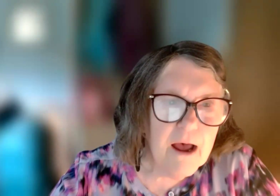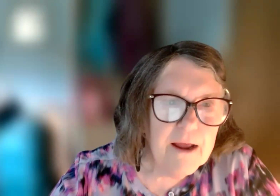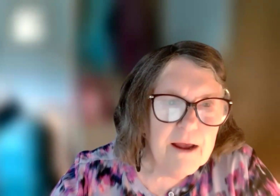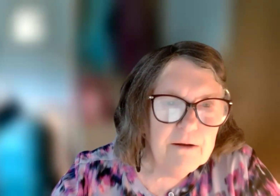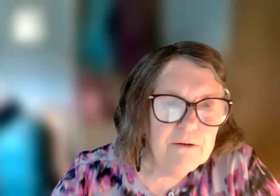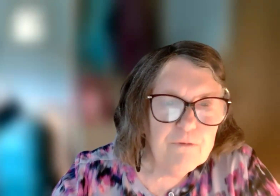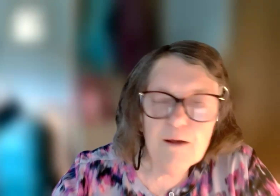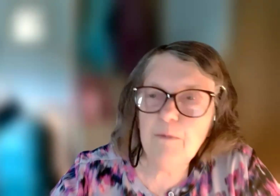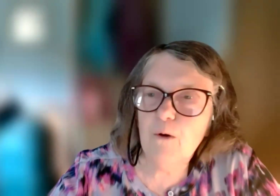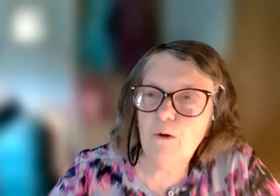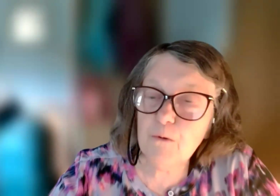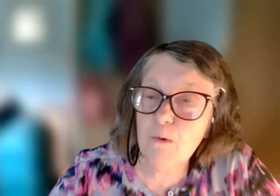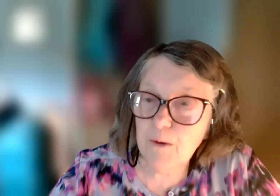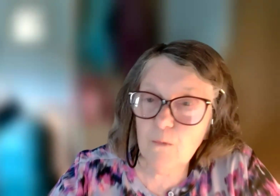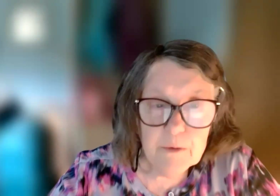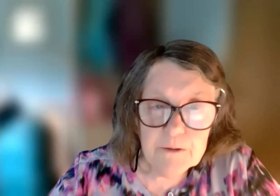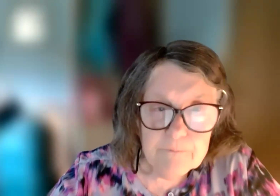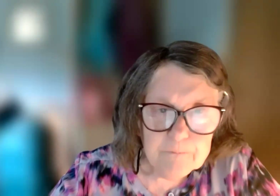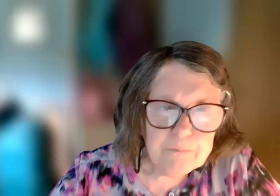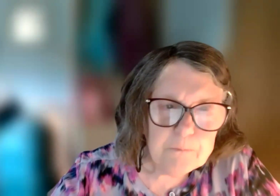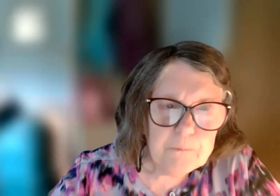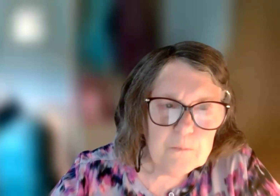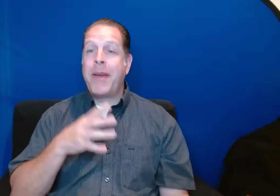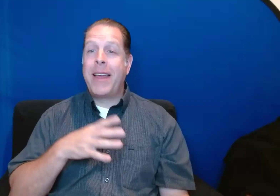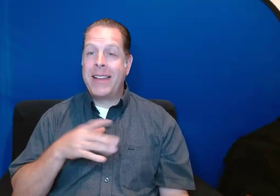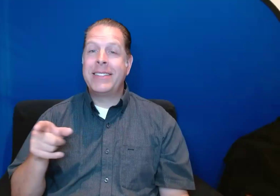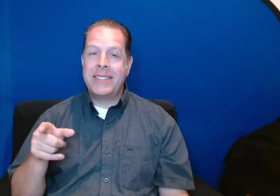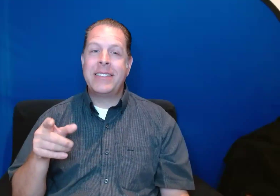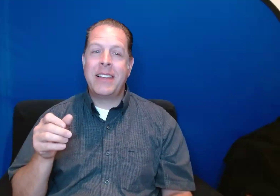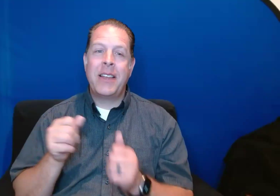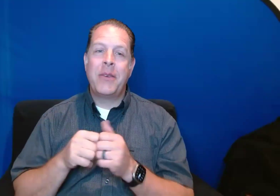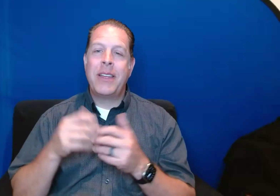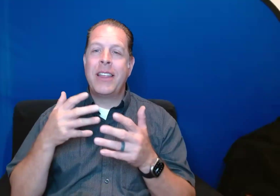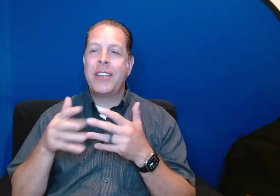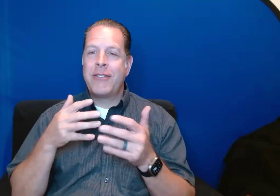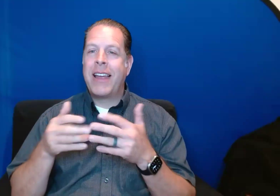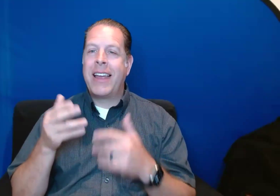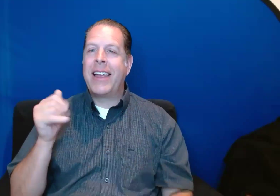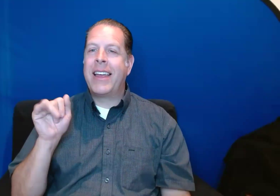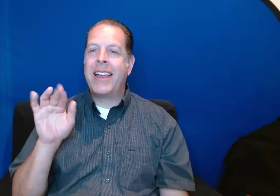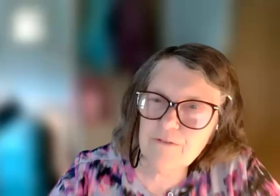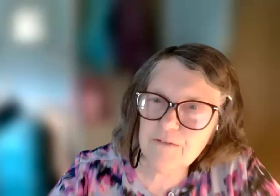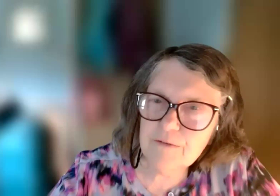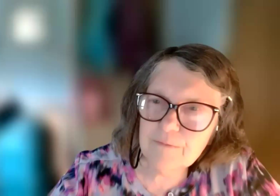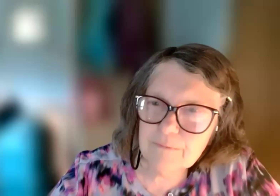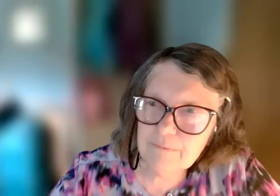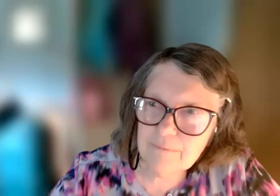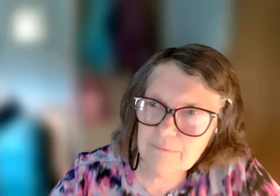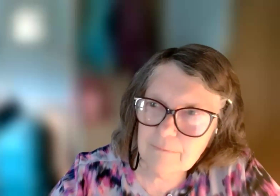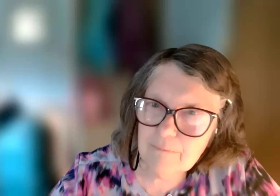and I'm an older white woman with graying hair, and I wear